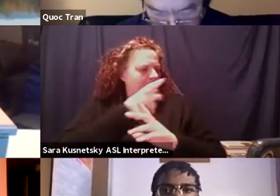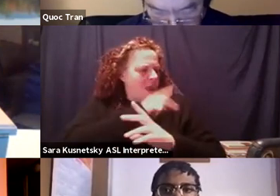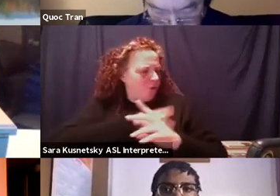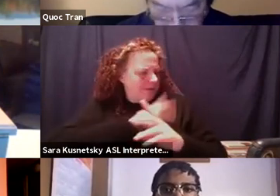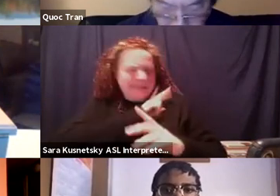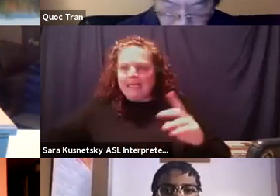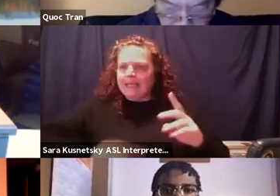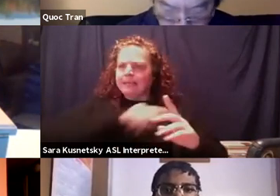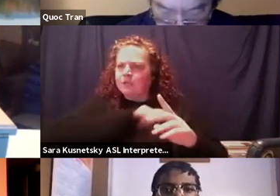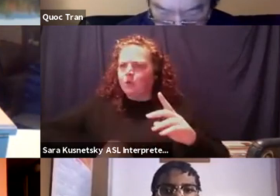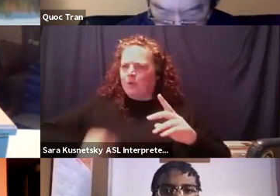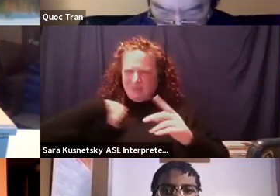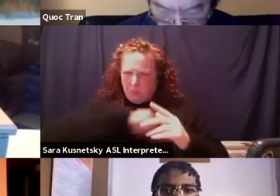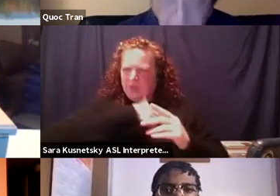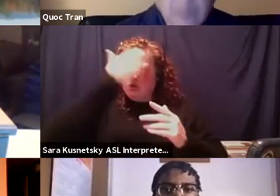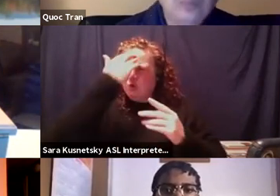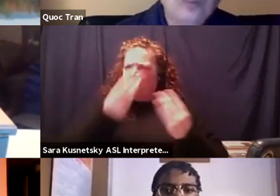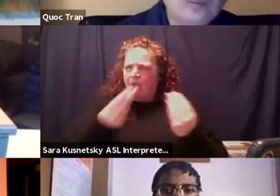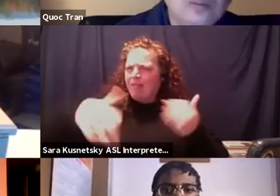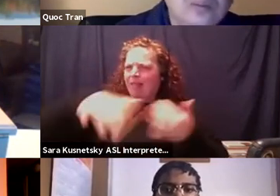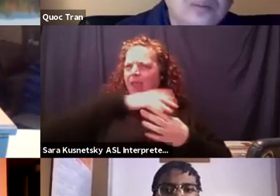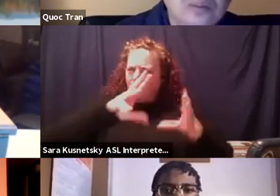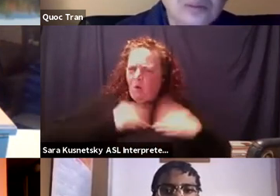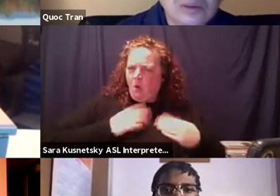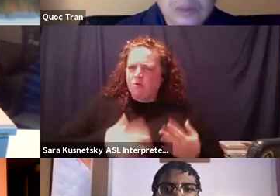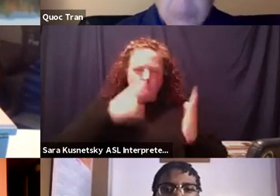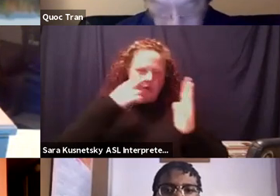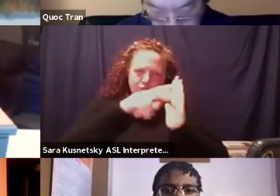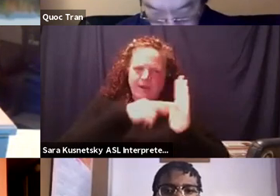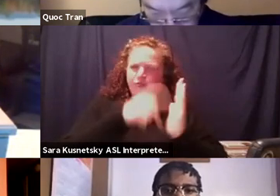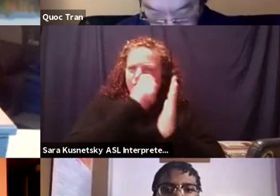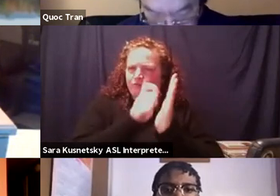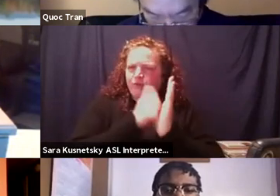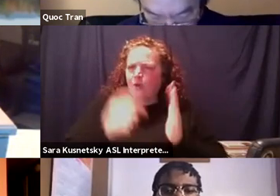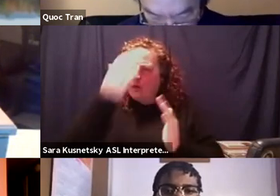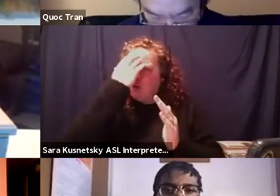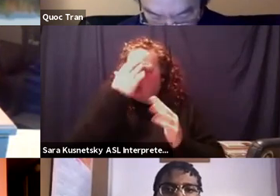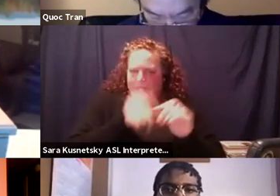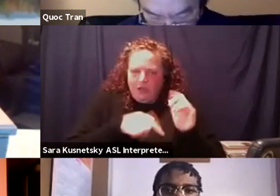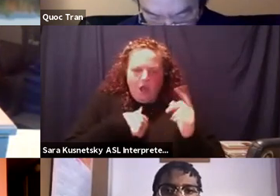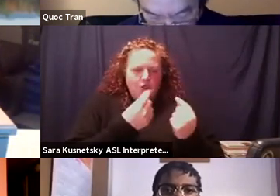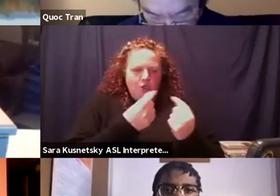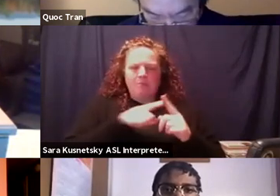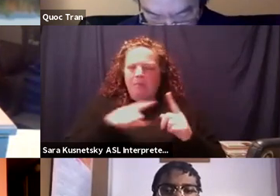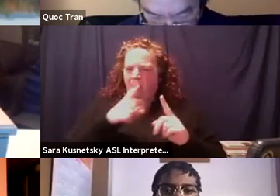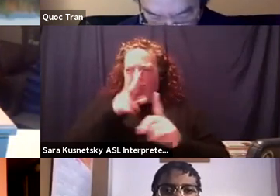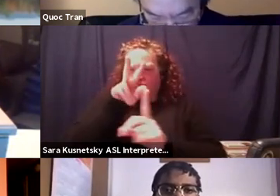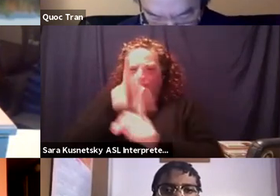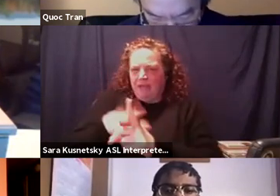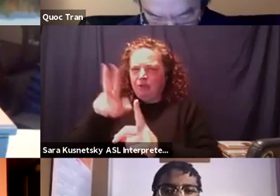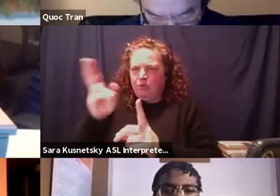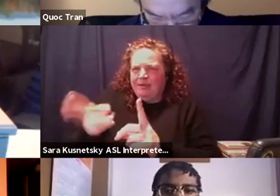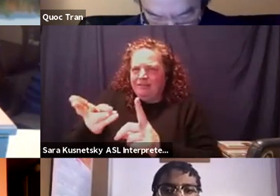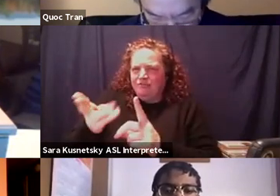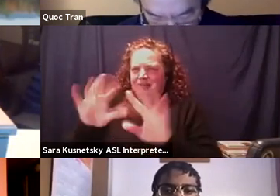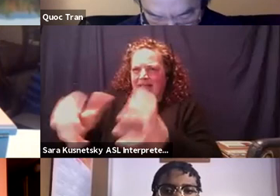and we know how to read and write and do math before. BPS has to do better about that. Has to do better about it, and I want better